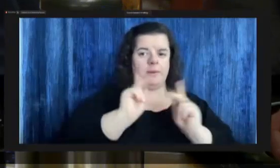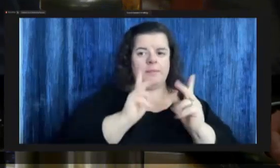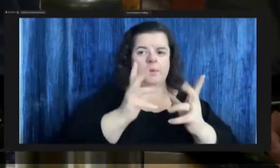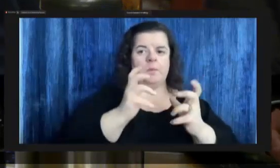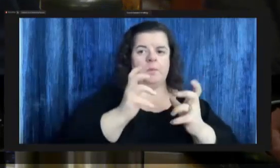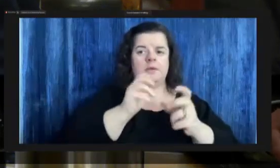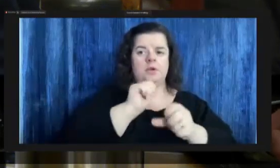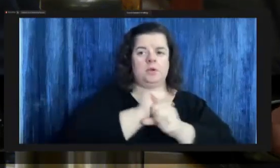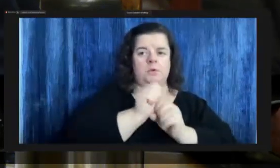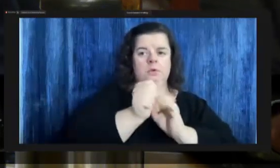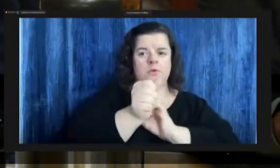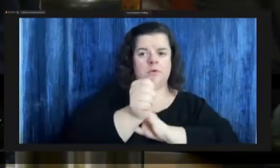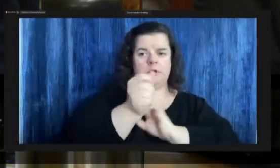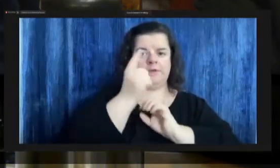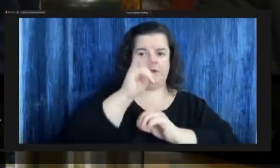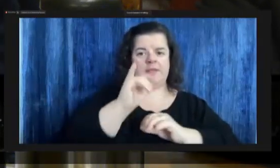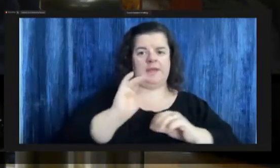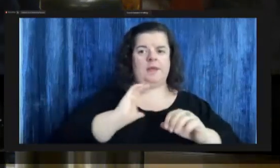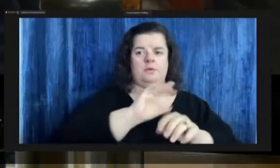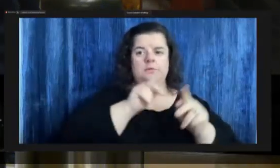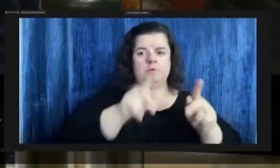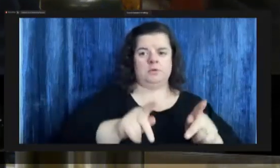that official. But,